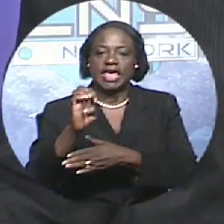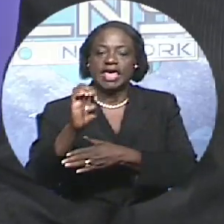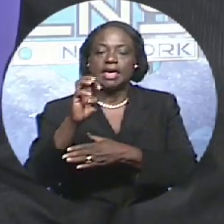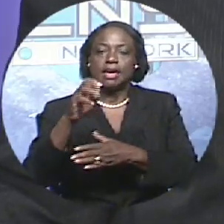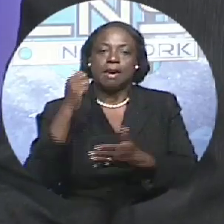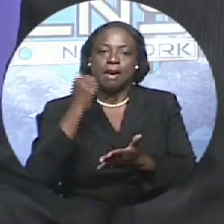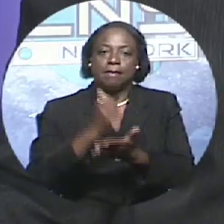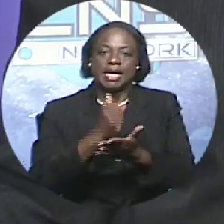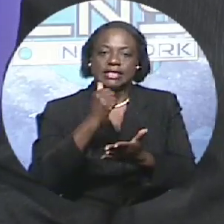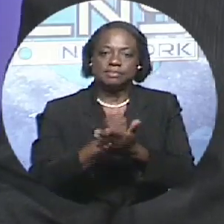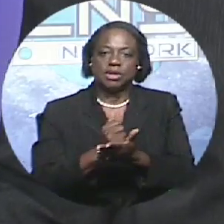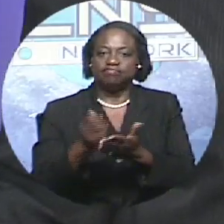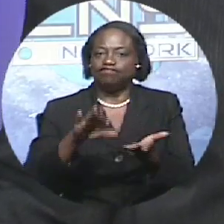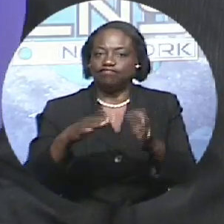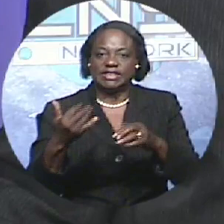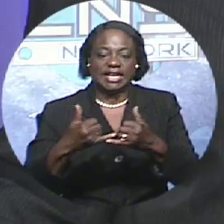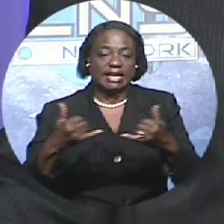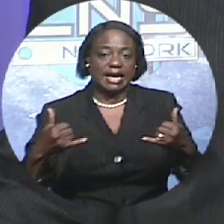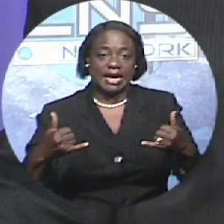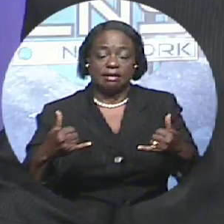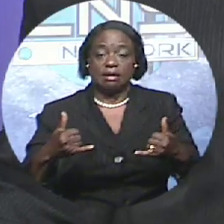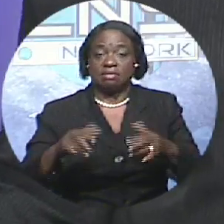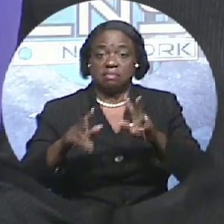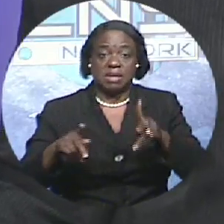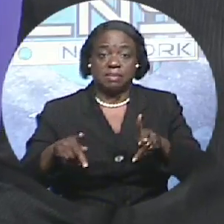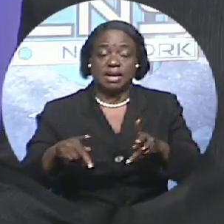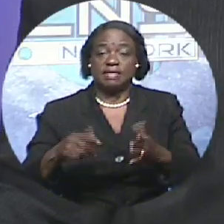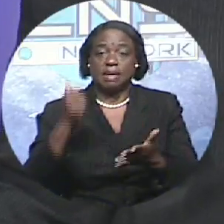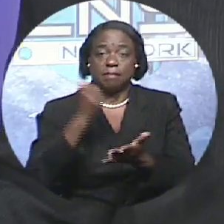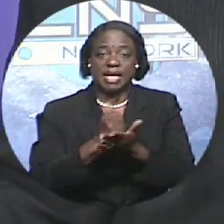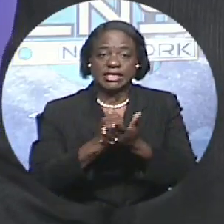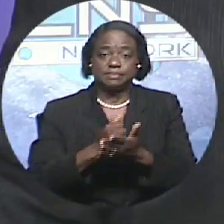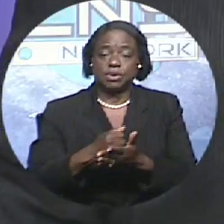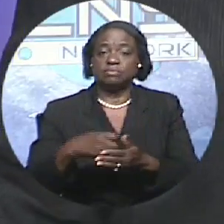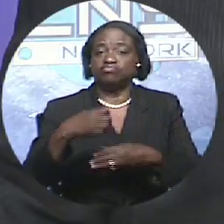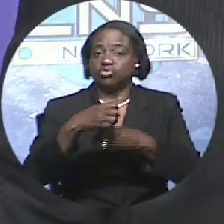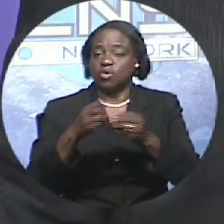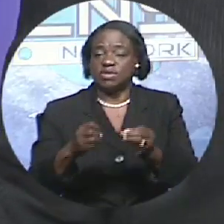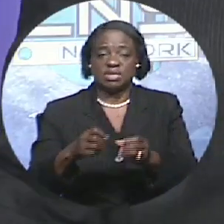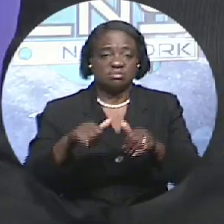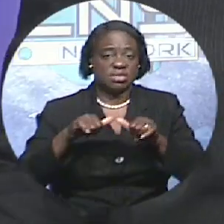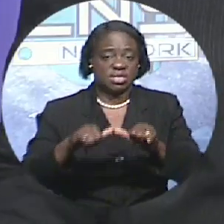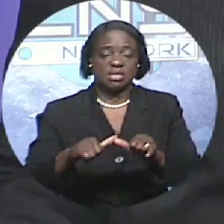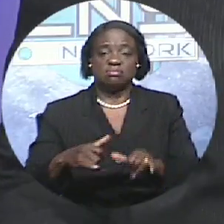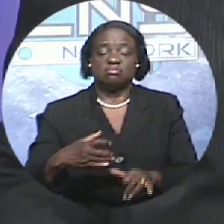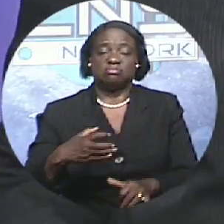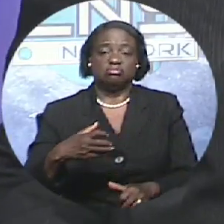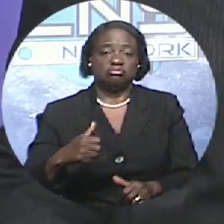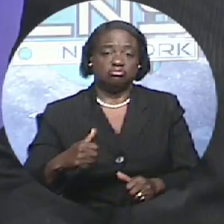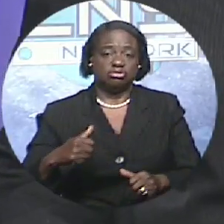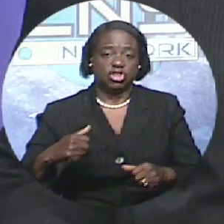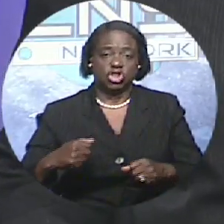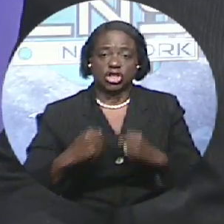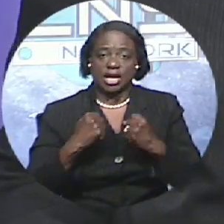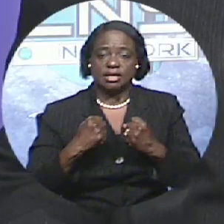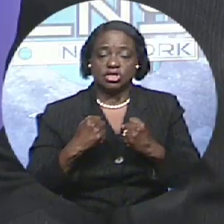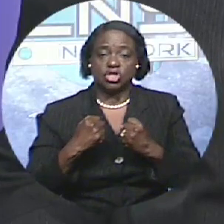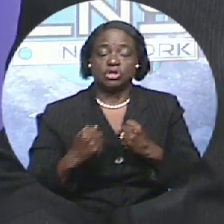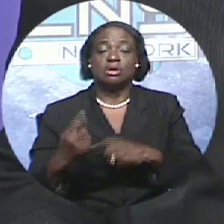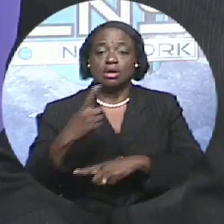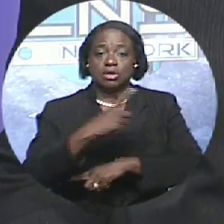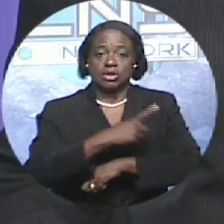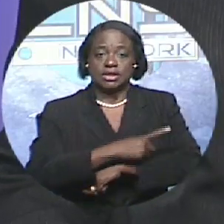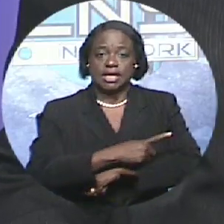office are still challenged with processing applications. Today, the Minister of Foreign Affairs, the Honorable Fred Mitchell, updated the public on